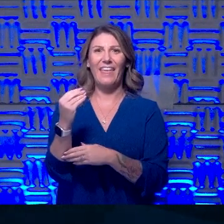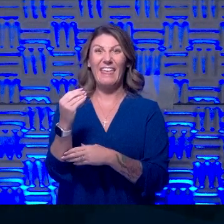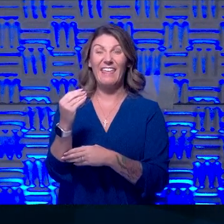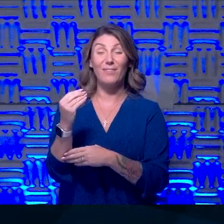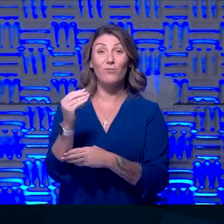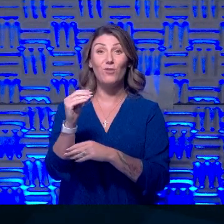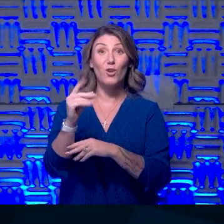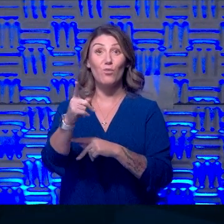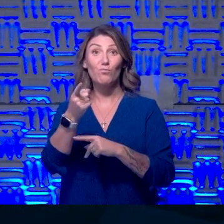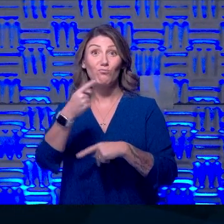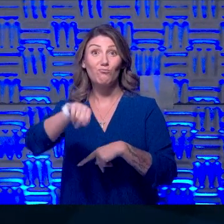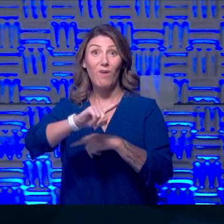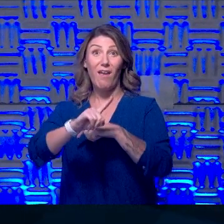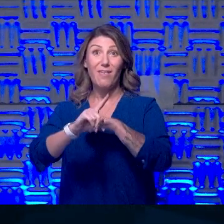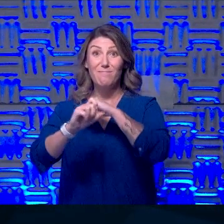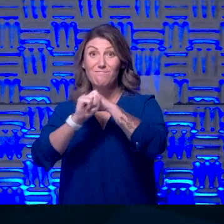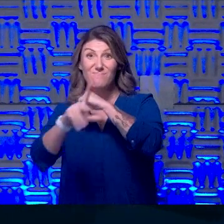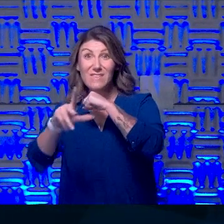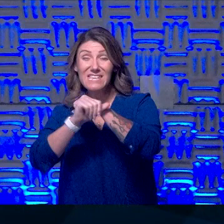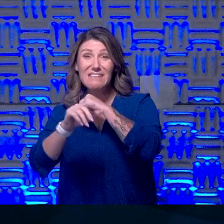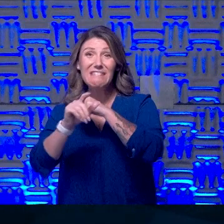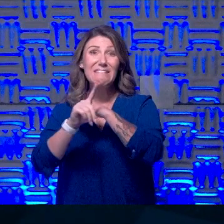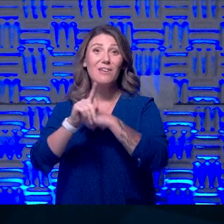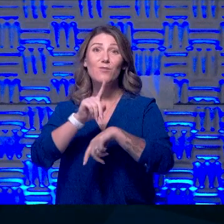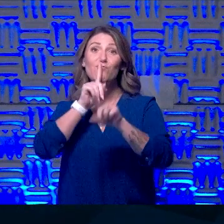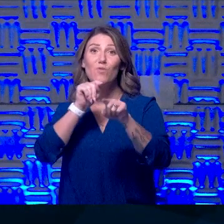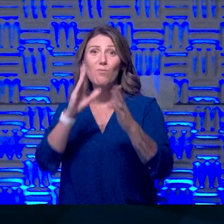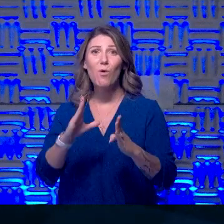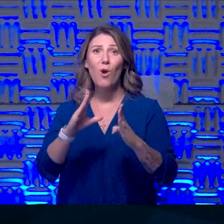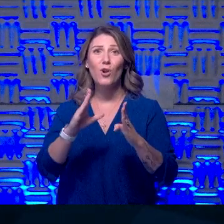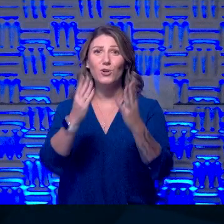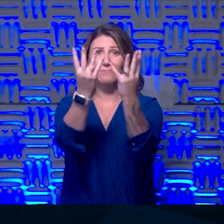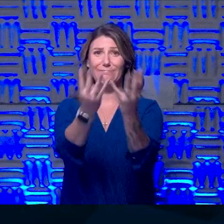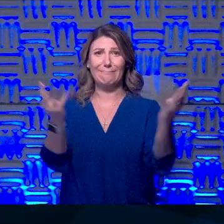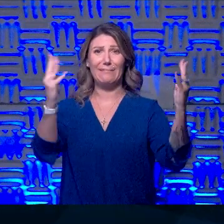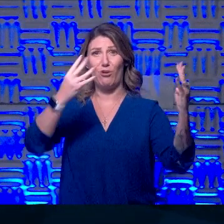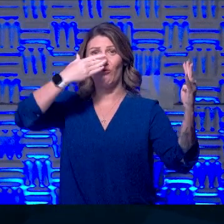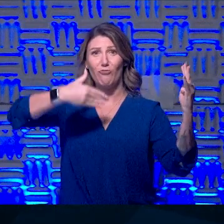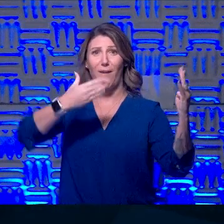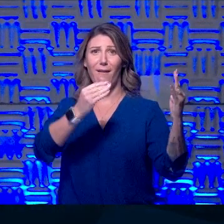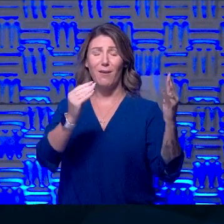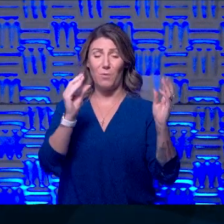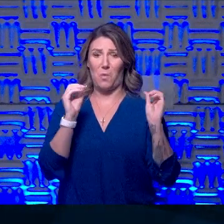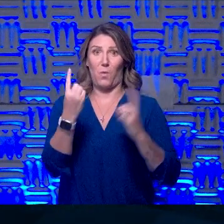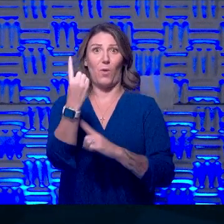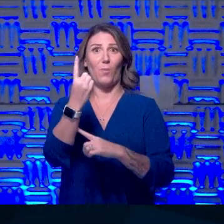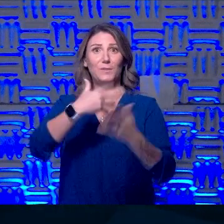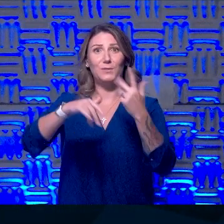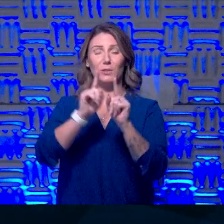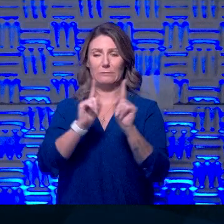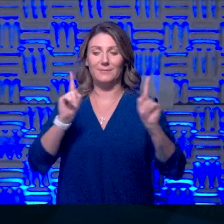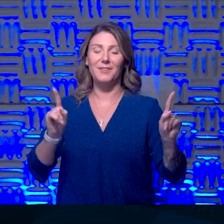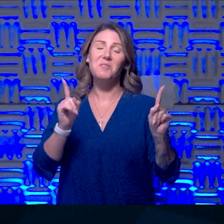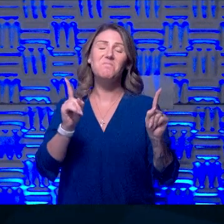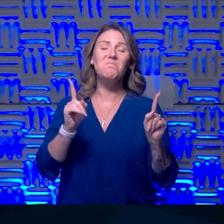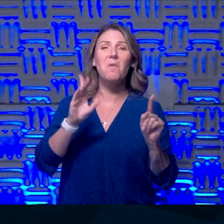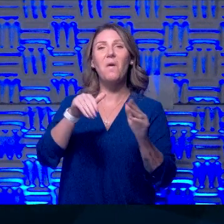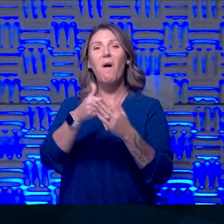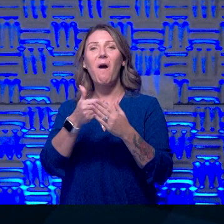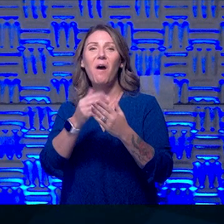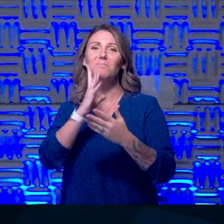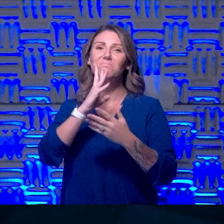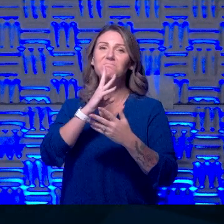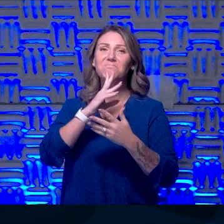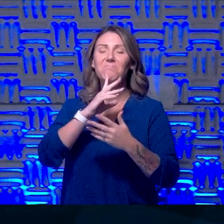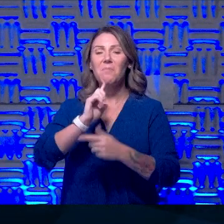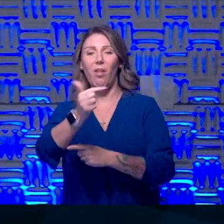of reporters right here in the very front of us, and nobody was socially distanced from anything. And we were all kind of talking back and forth, and